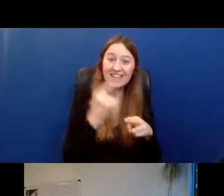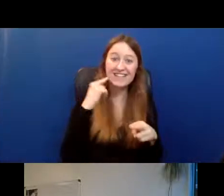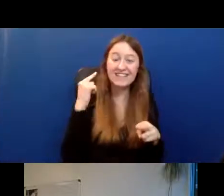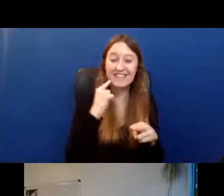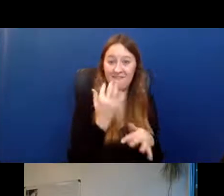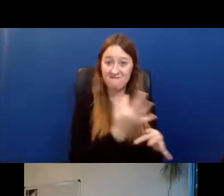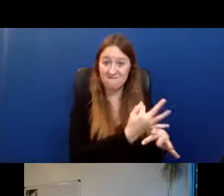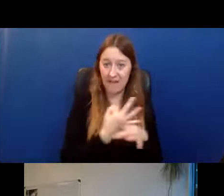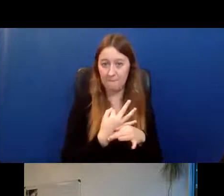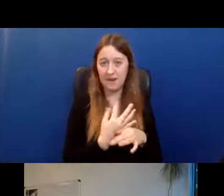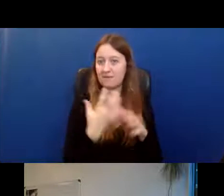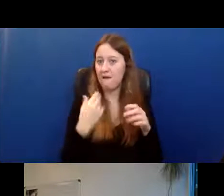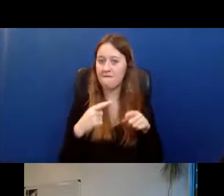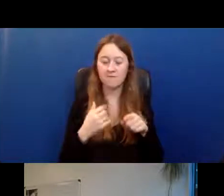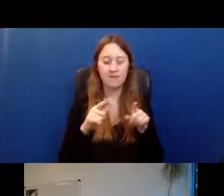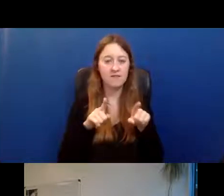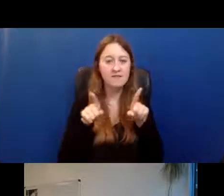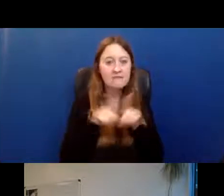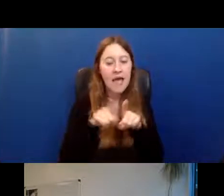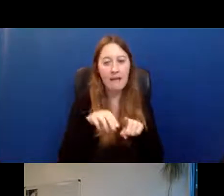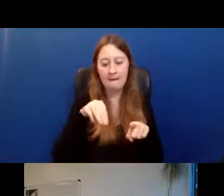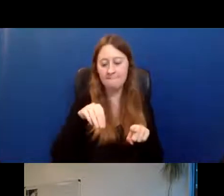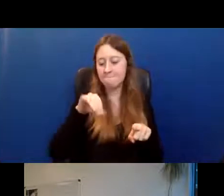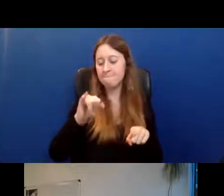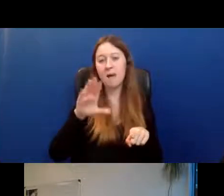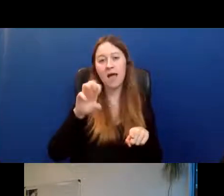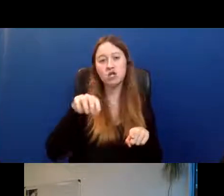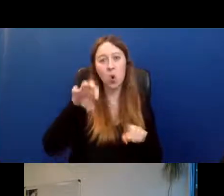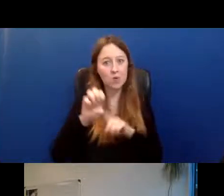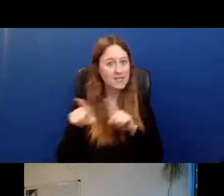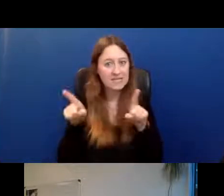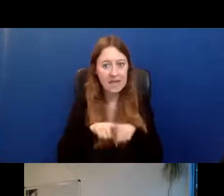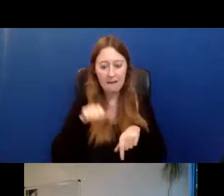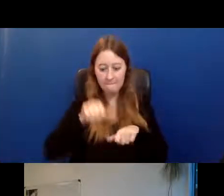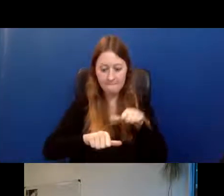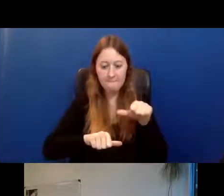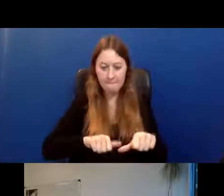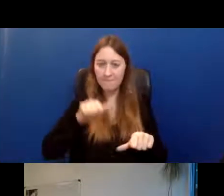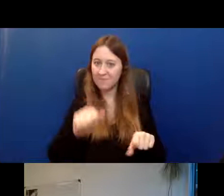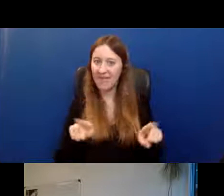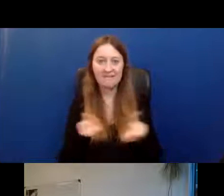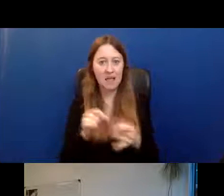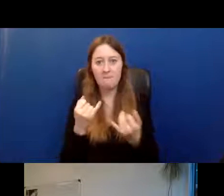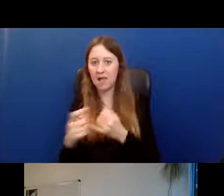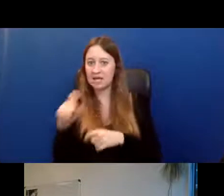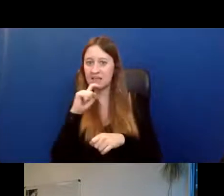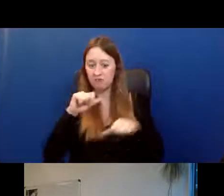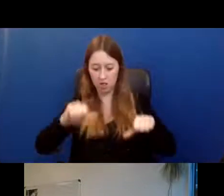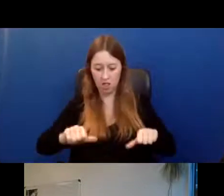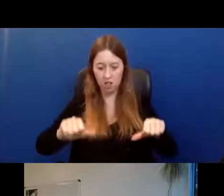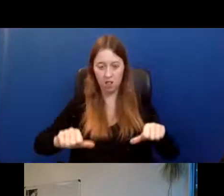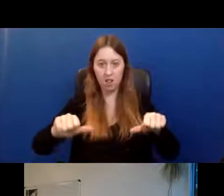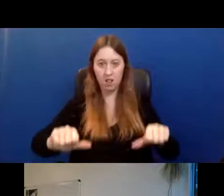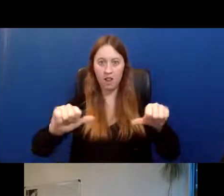of milestones that we see in hearing children acquiring a spoken language. So the first words appear very